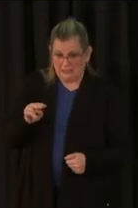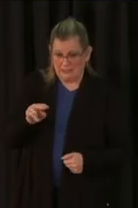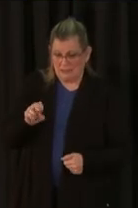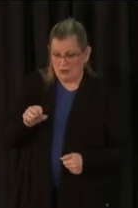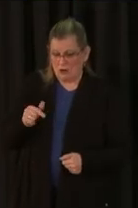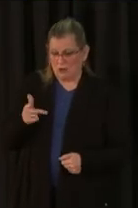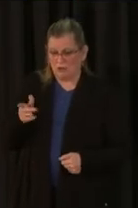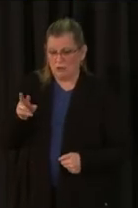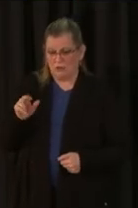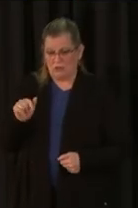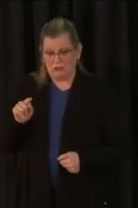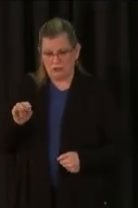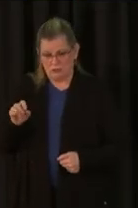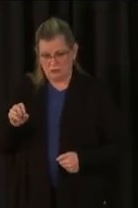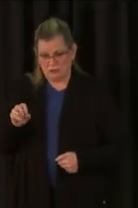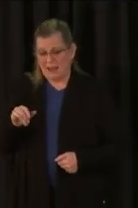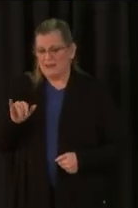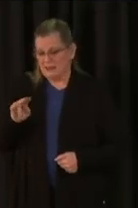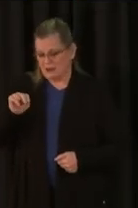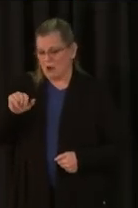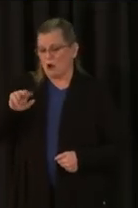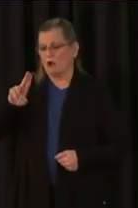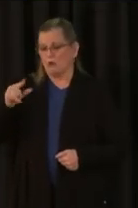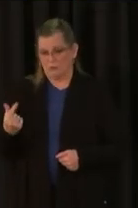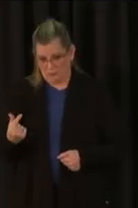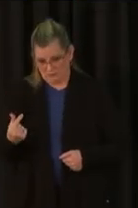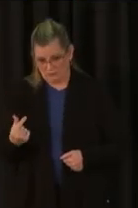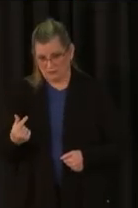actually, yeah. To